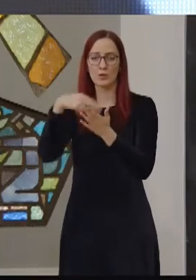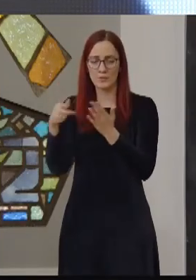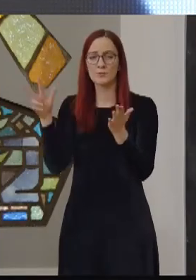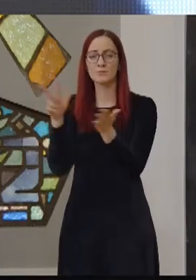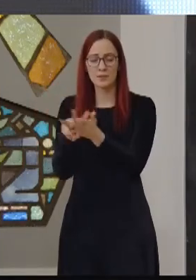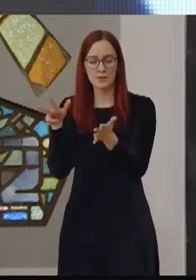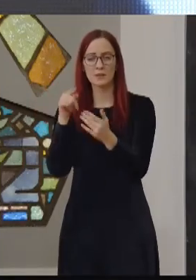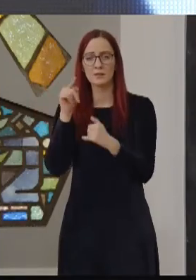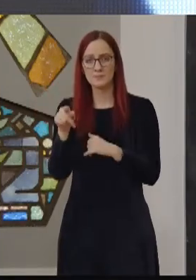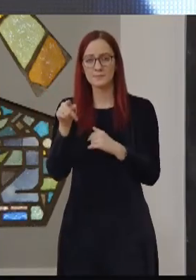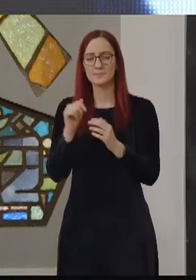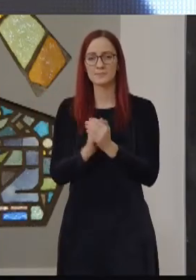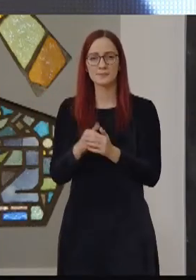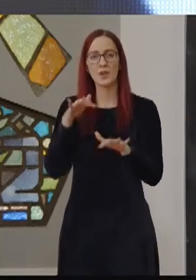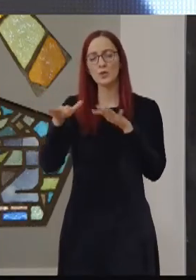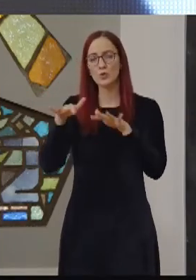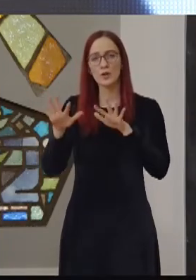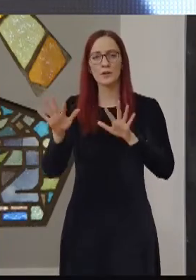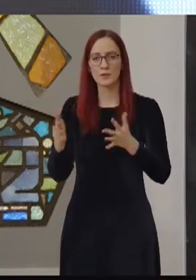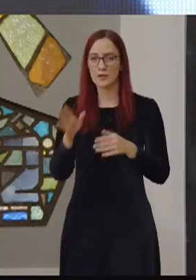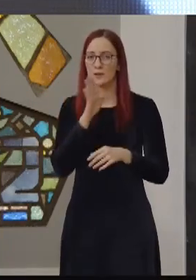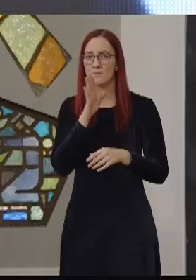the Istanbul Convention,